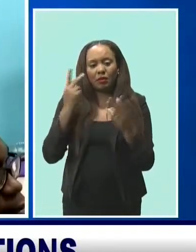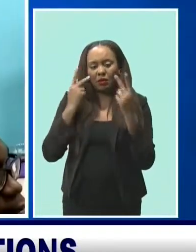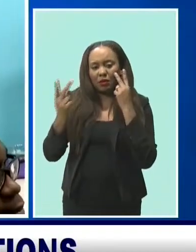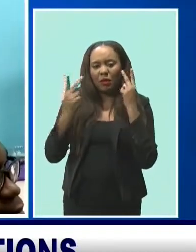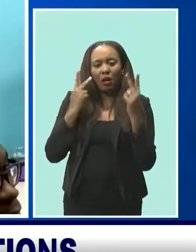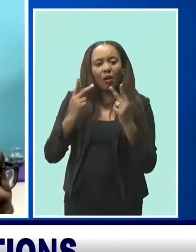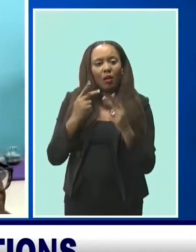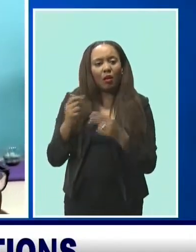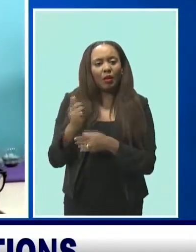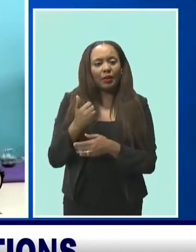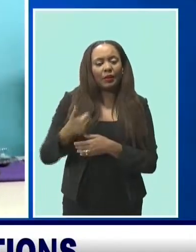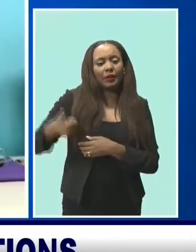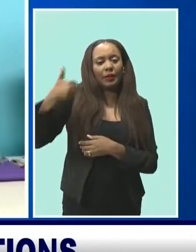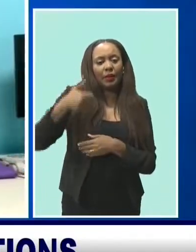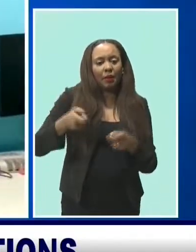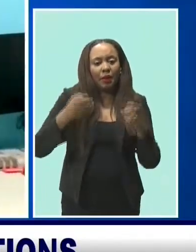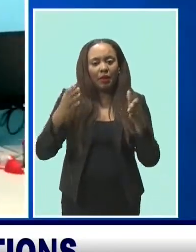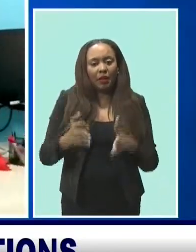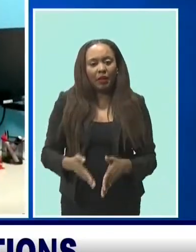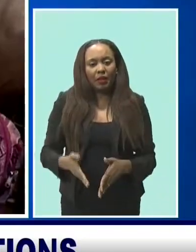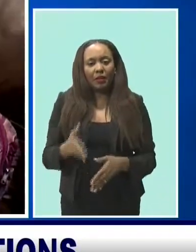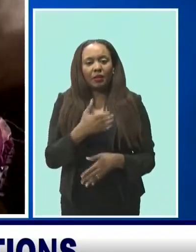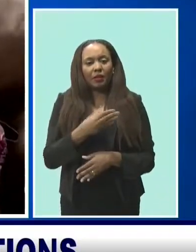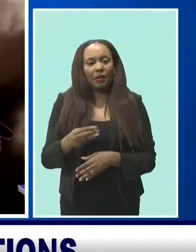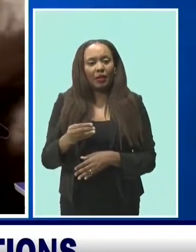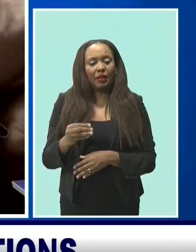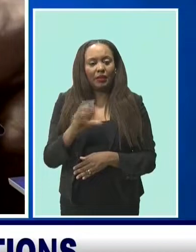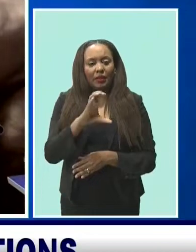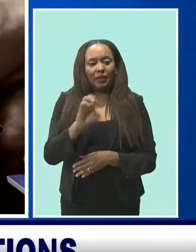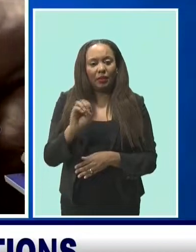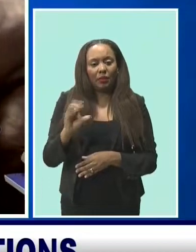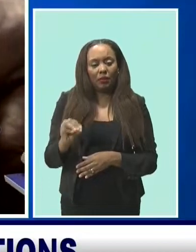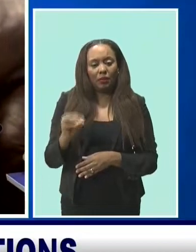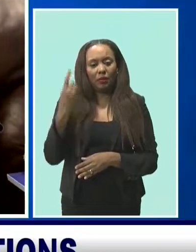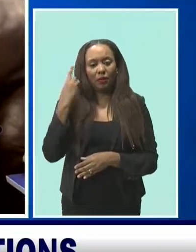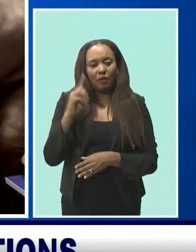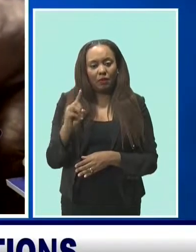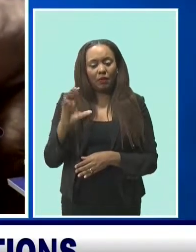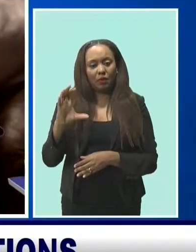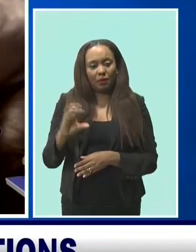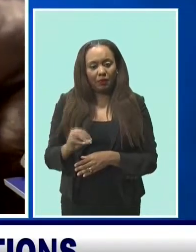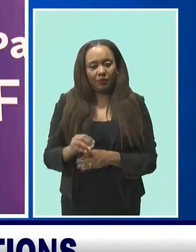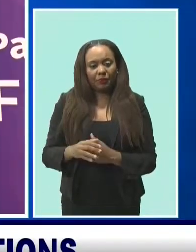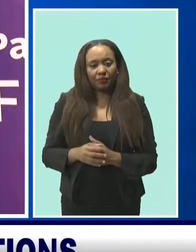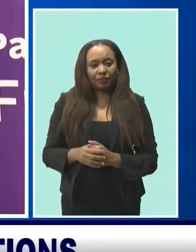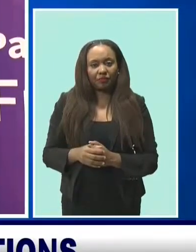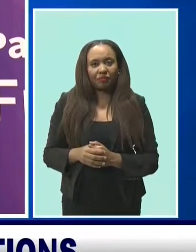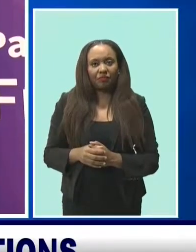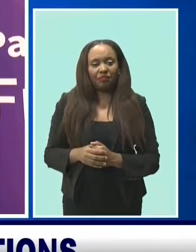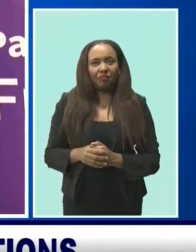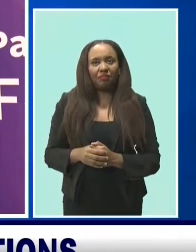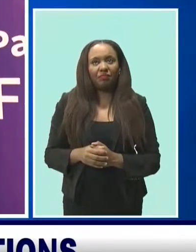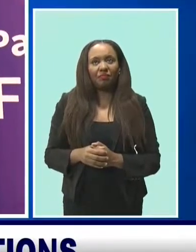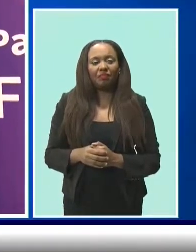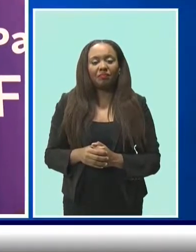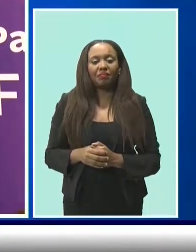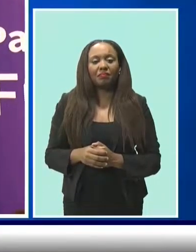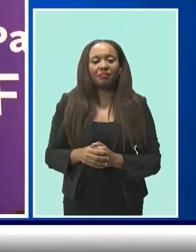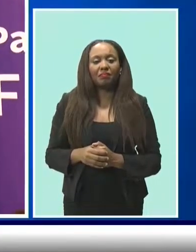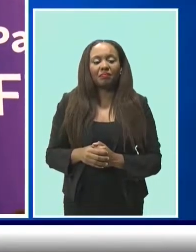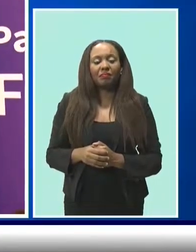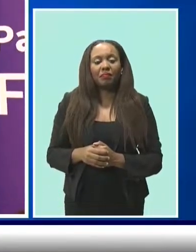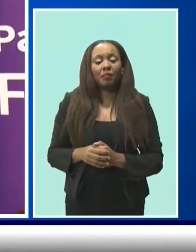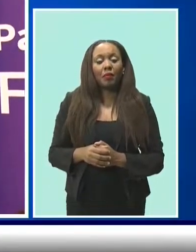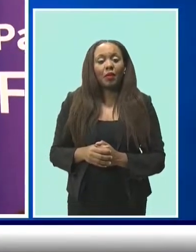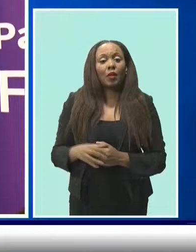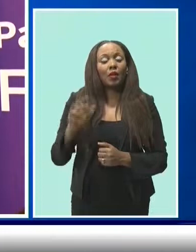managers, including the Chief Executive Officer, Senator Rodham Adams. That could be any kind of payment, from an ordinary